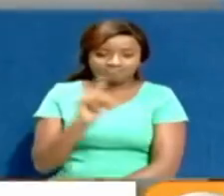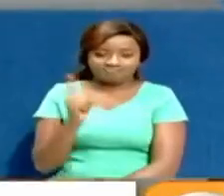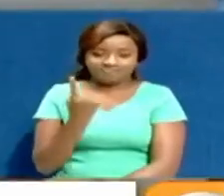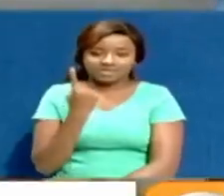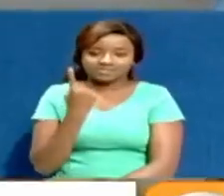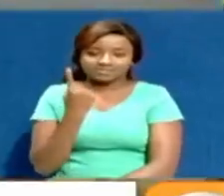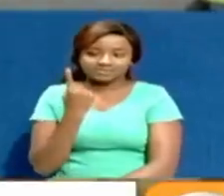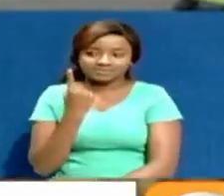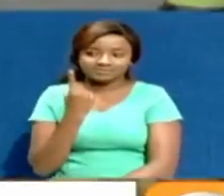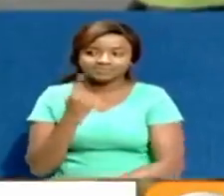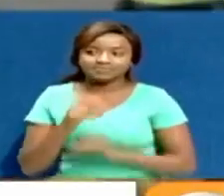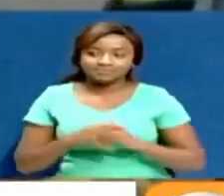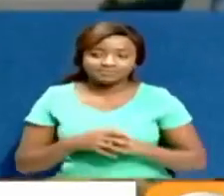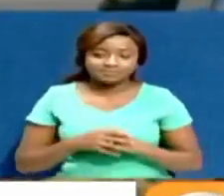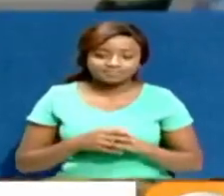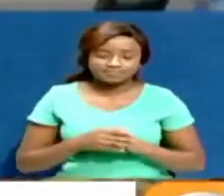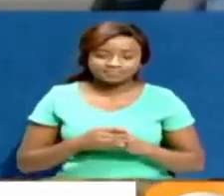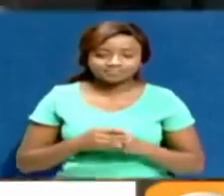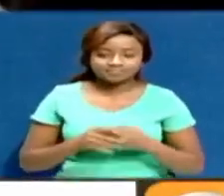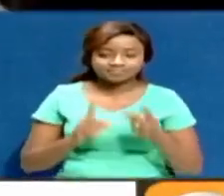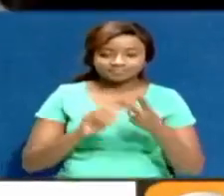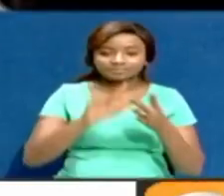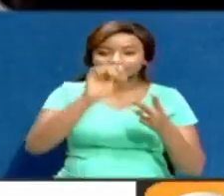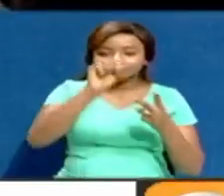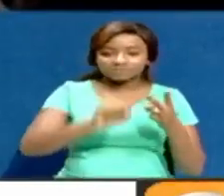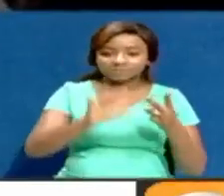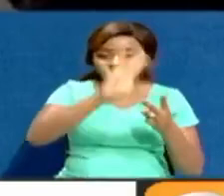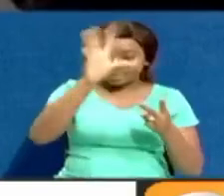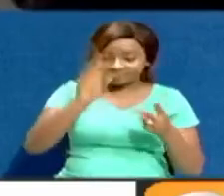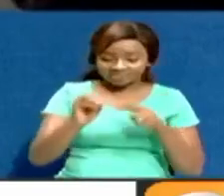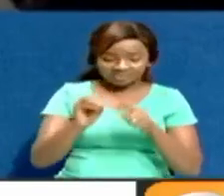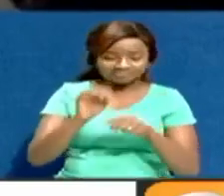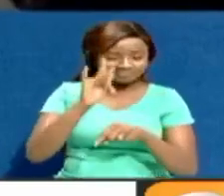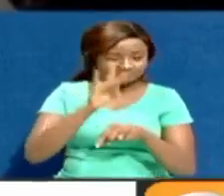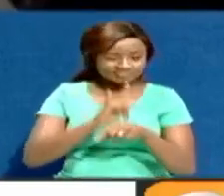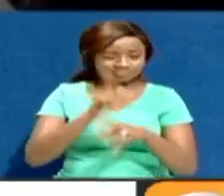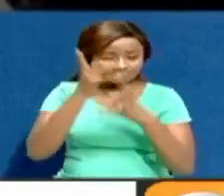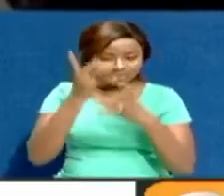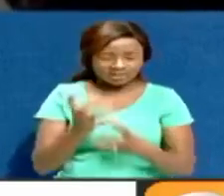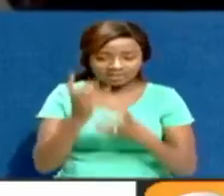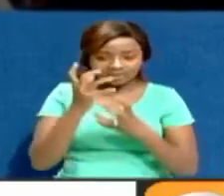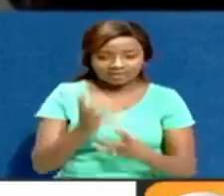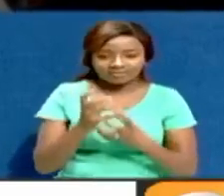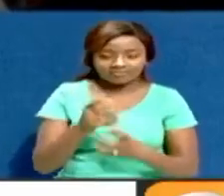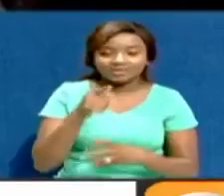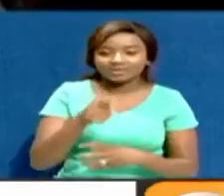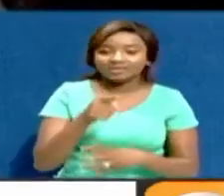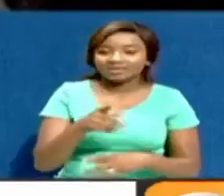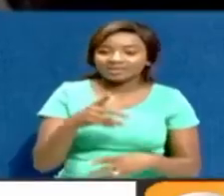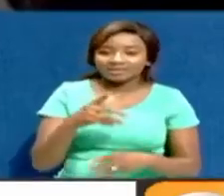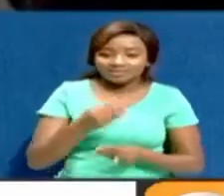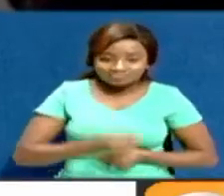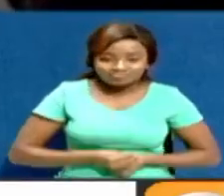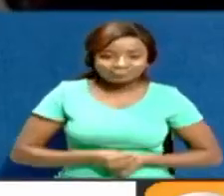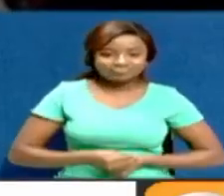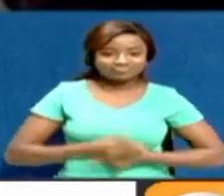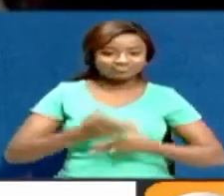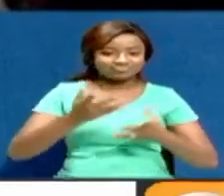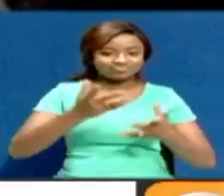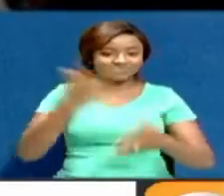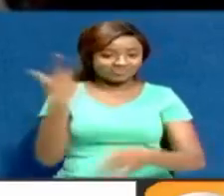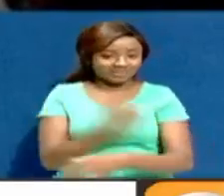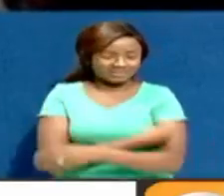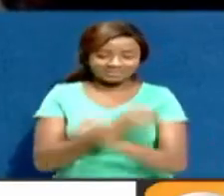COVAX vaccine sharing initiative. South Africa, the worst affected country in the continent, delayed an initial vaccination plan